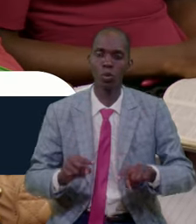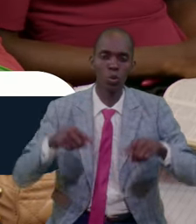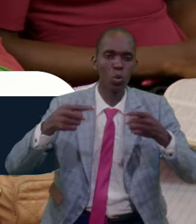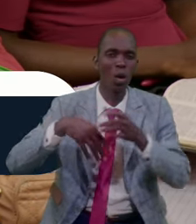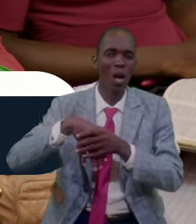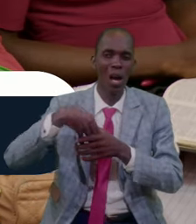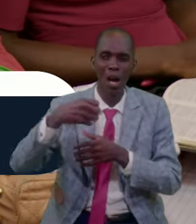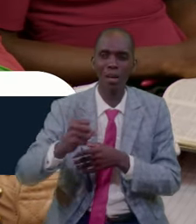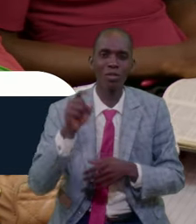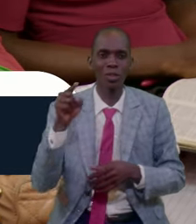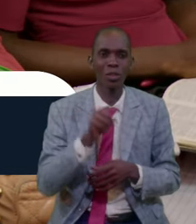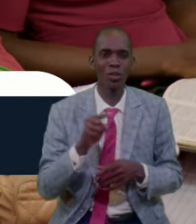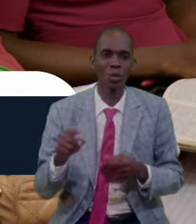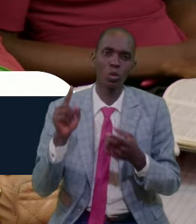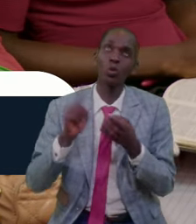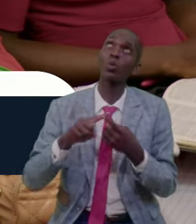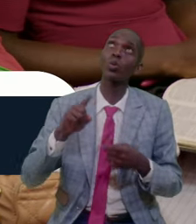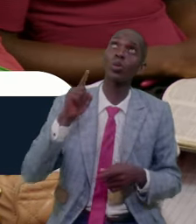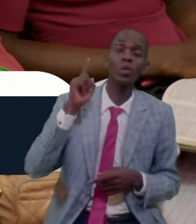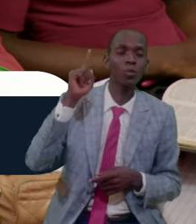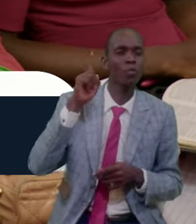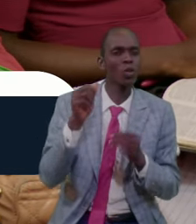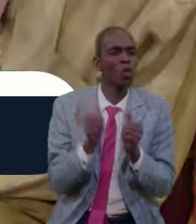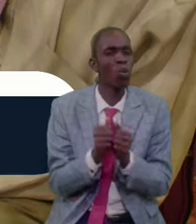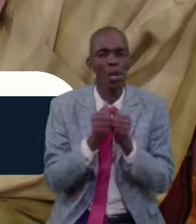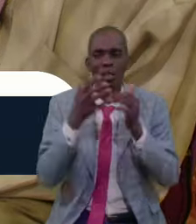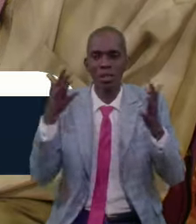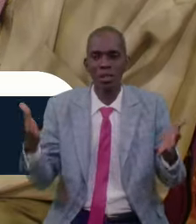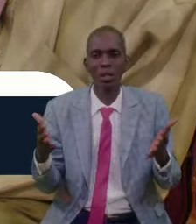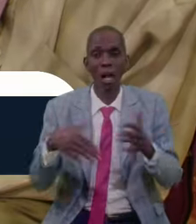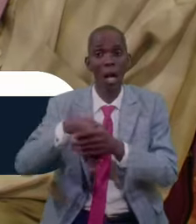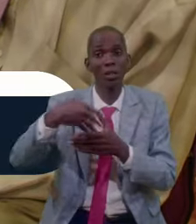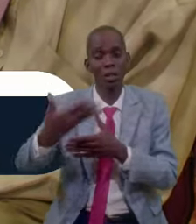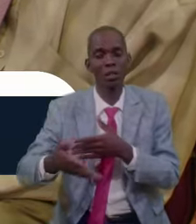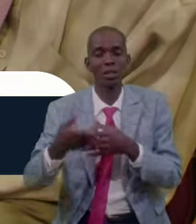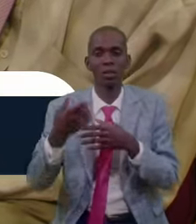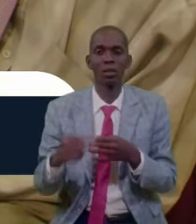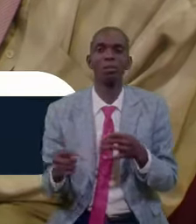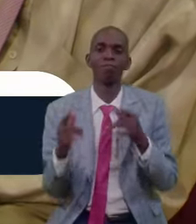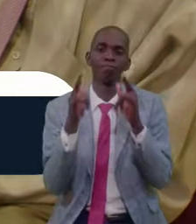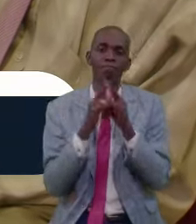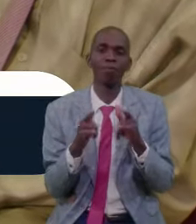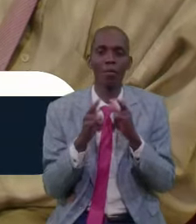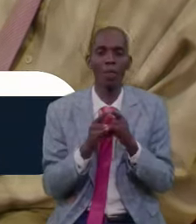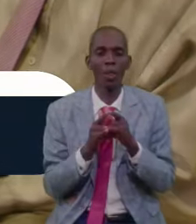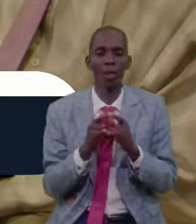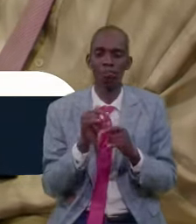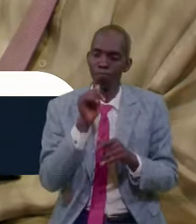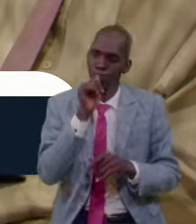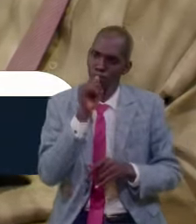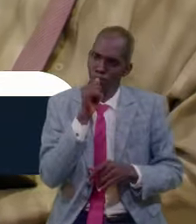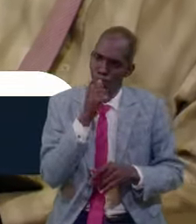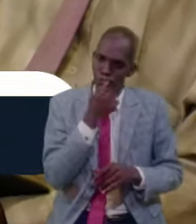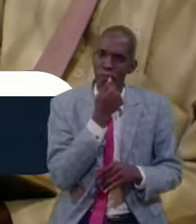therefore unto him without the camp, bearing his